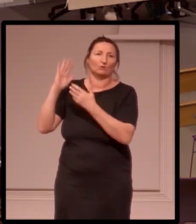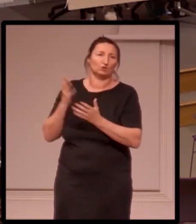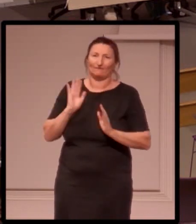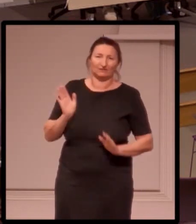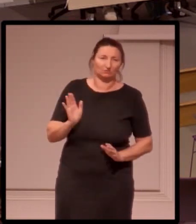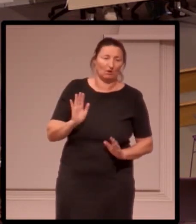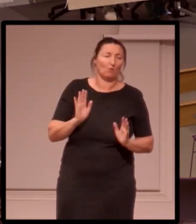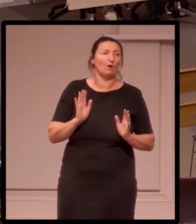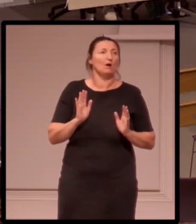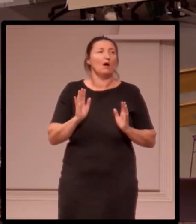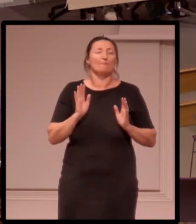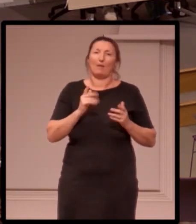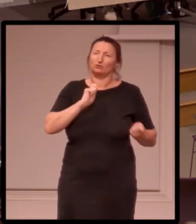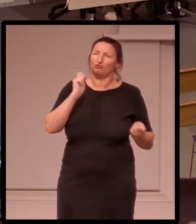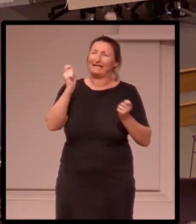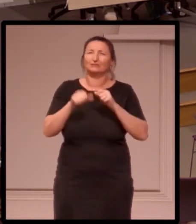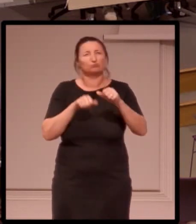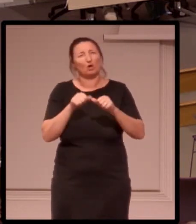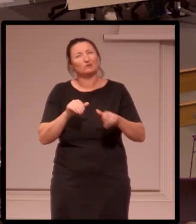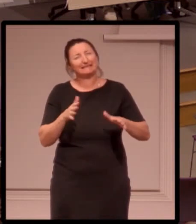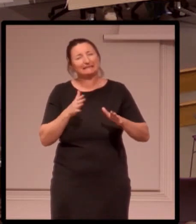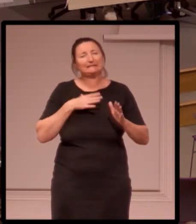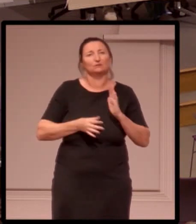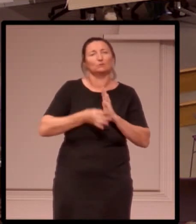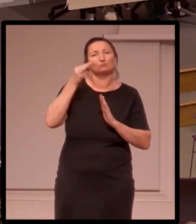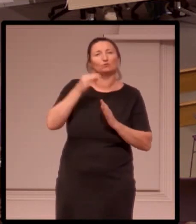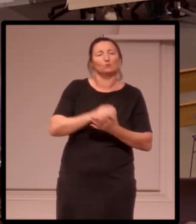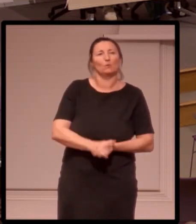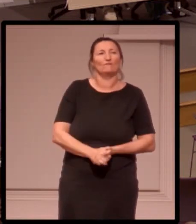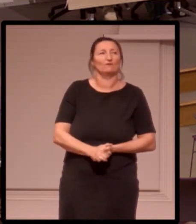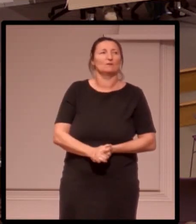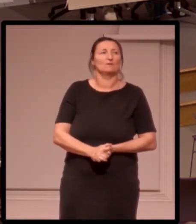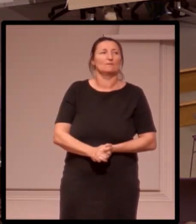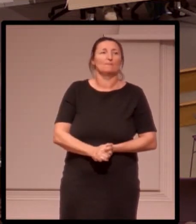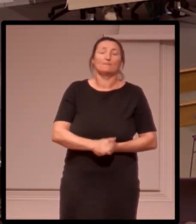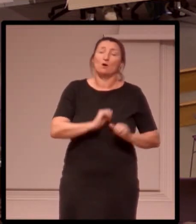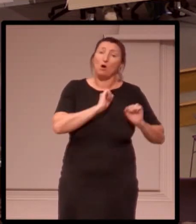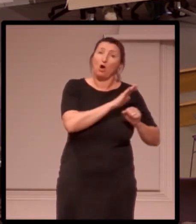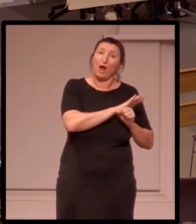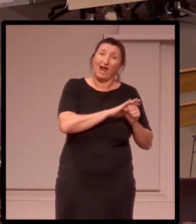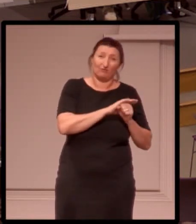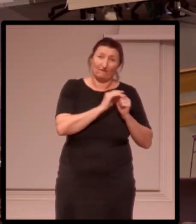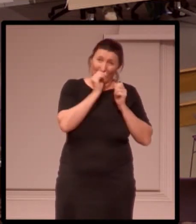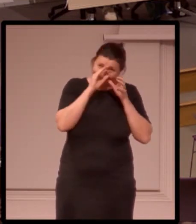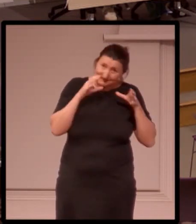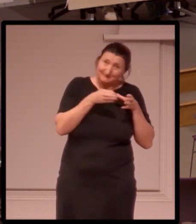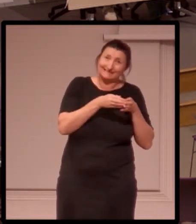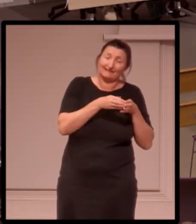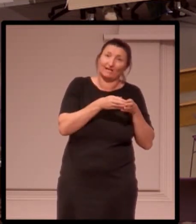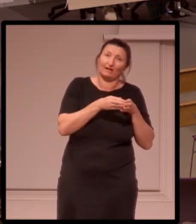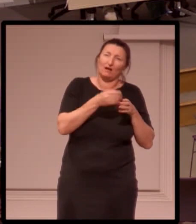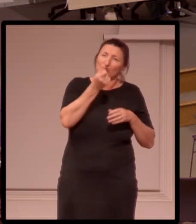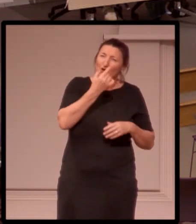all. My speciality prior to this was very niche, very, very niche in inherited cardiac conditions, very